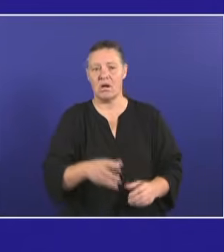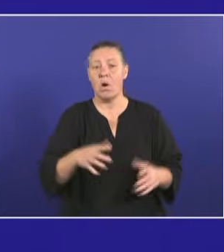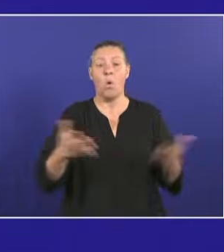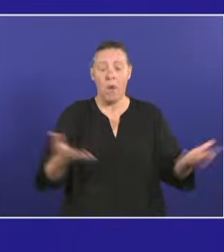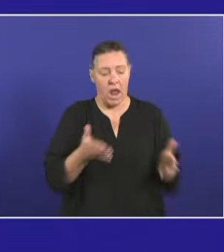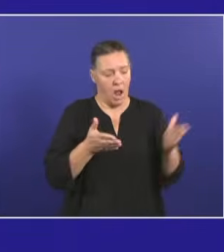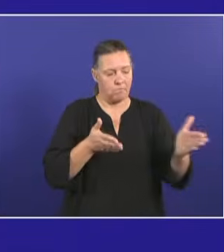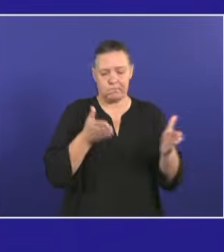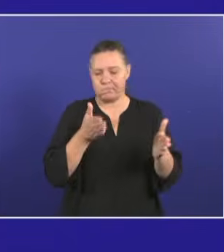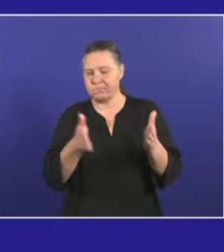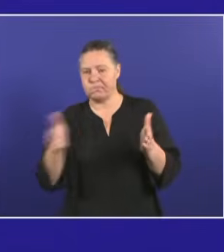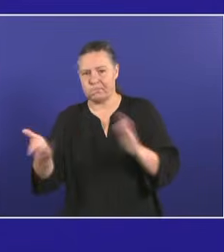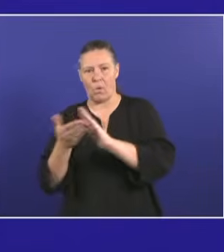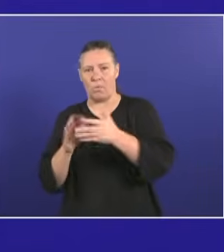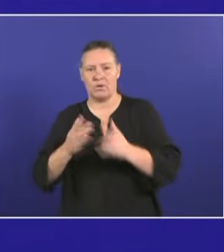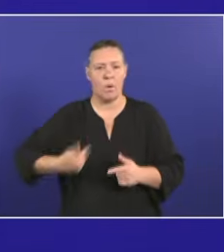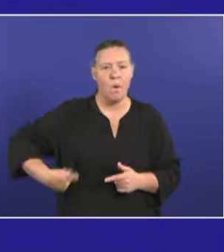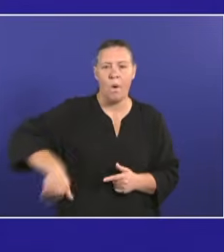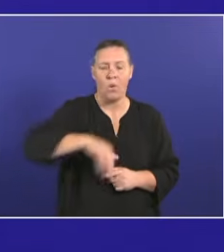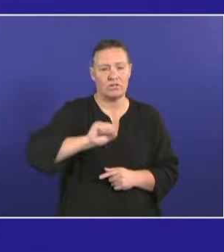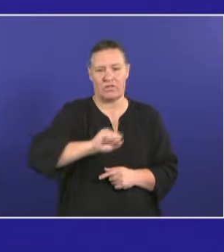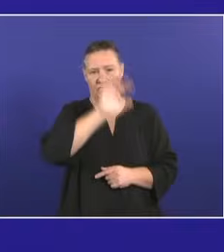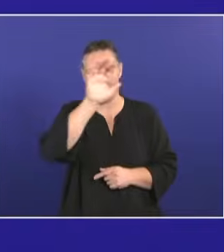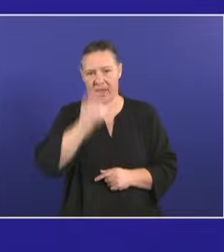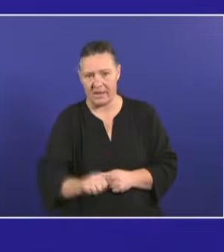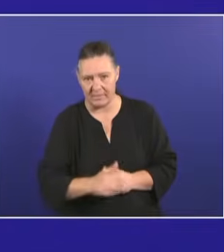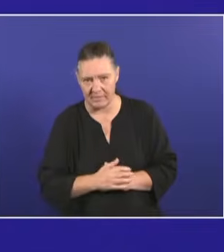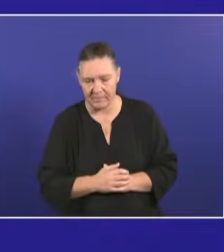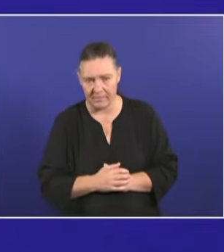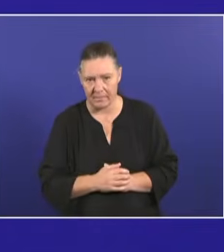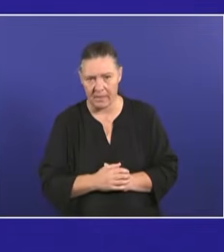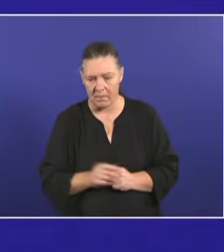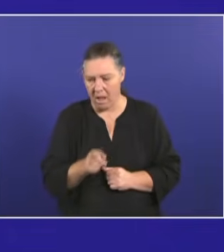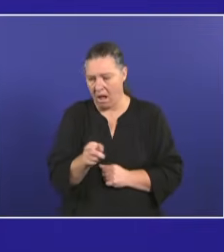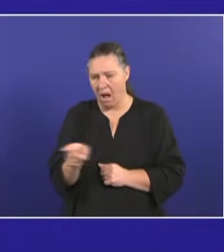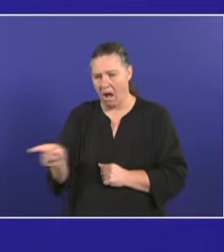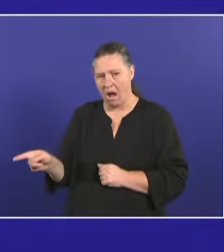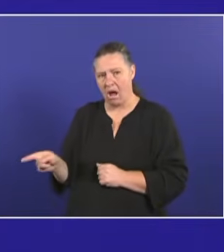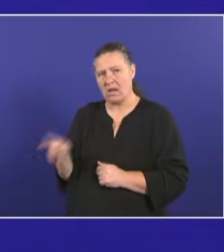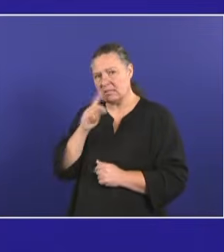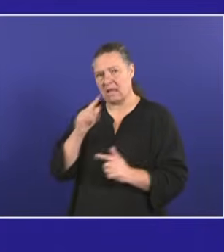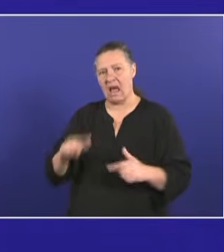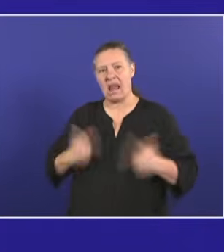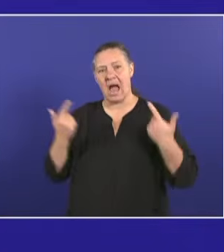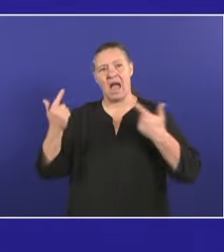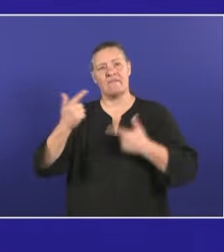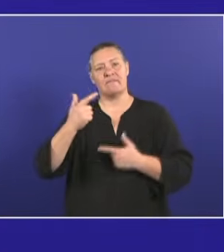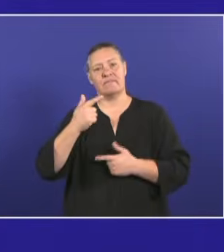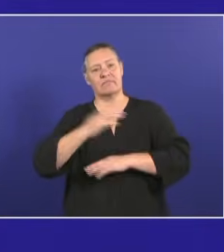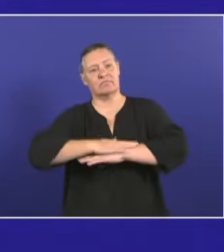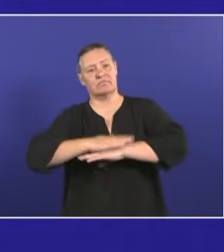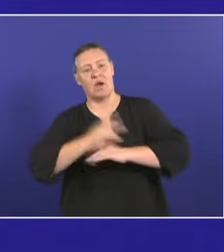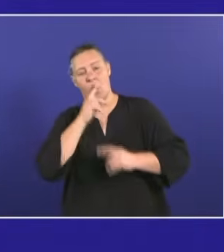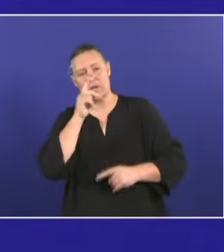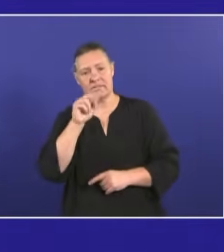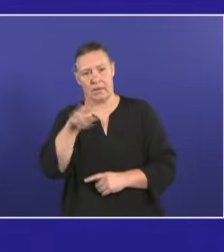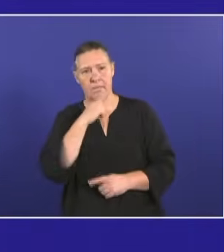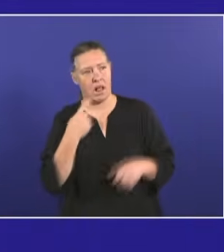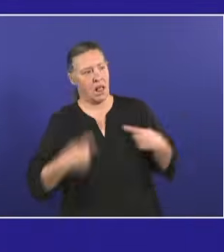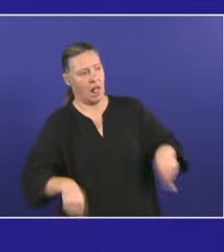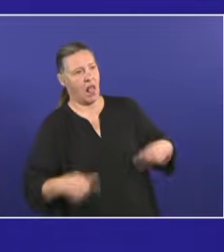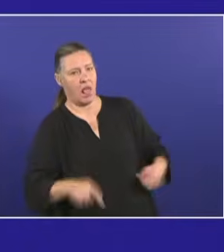across South Africa. And if I were in any other party right now watching this on the live stream or on TV, I would be